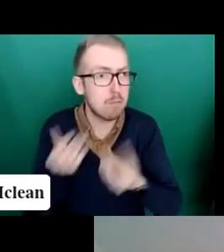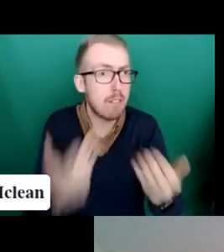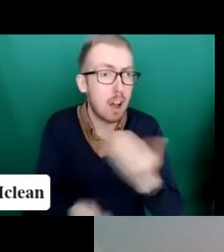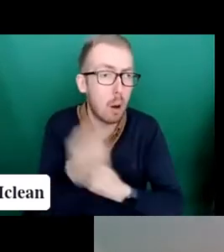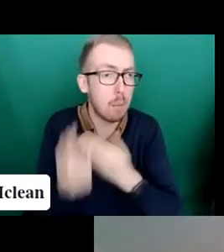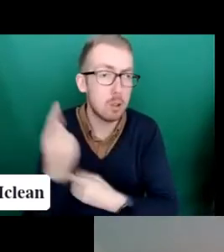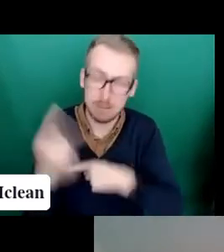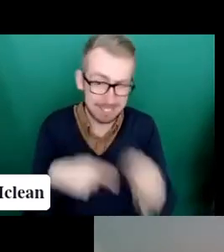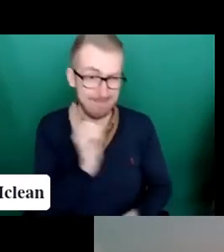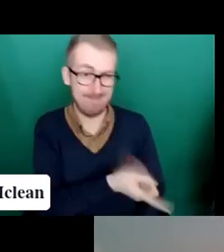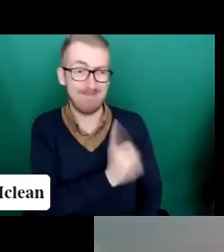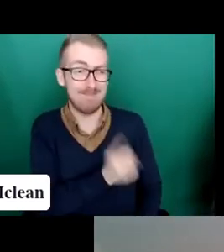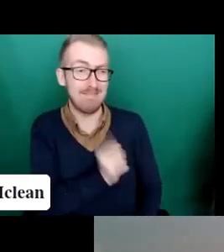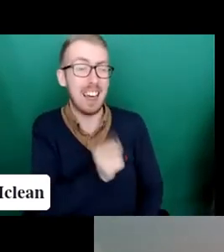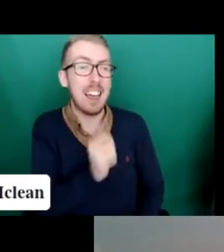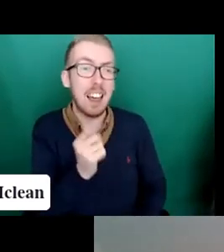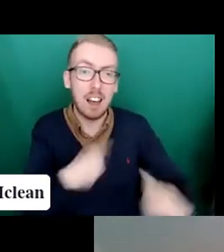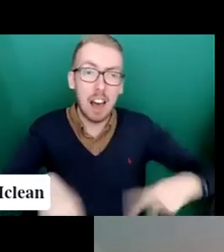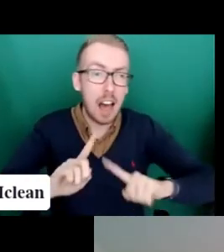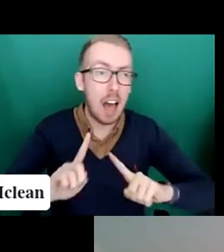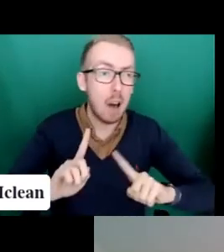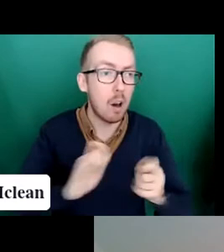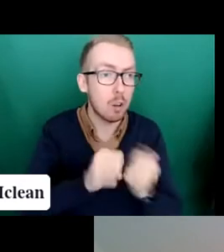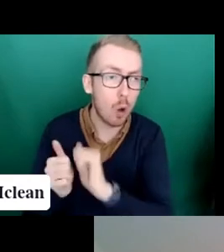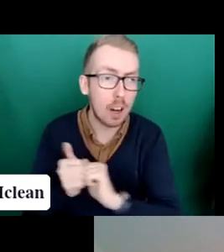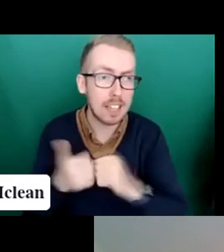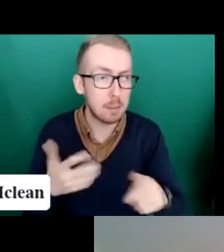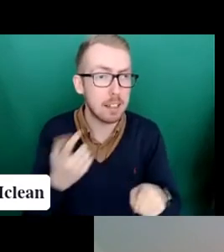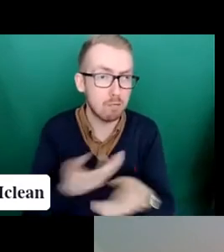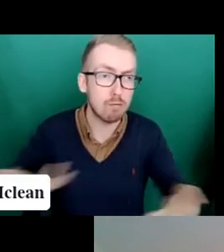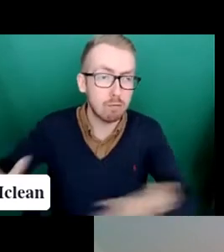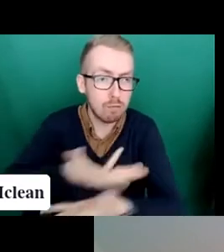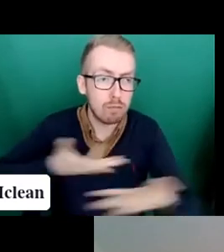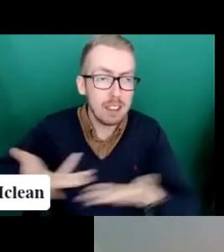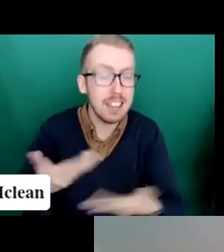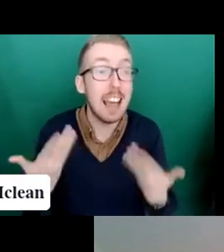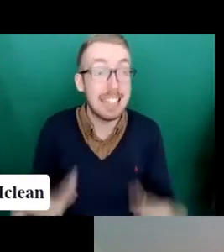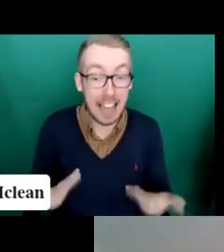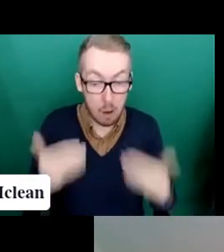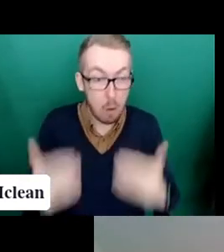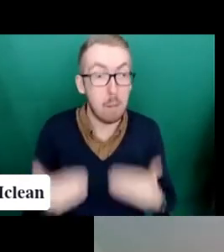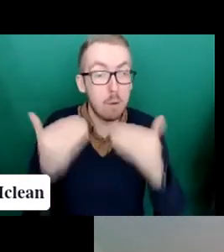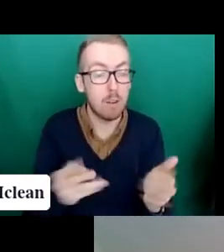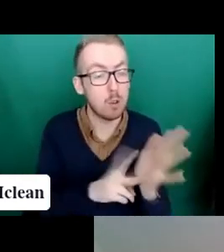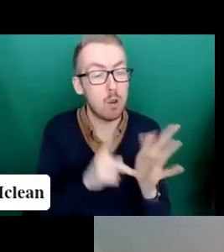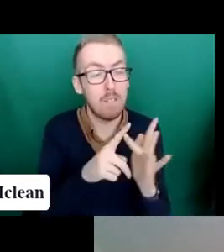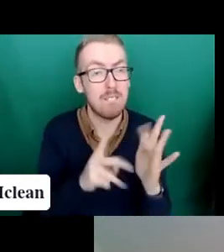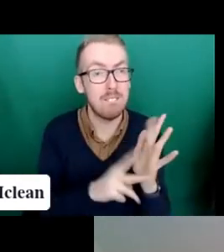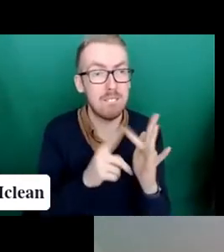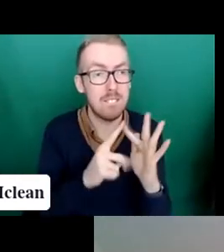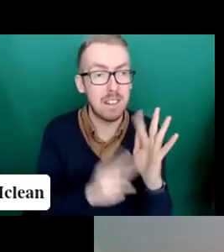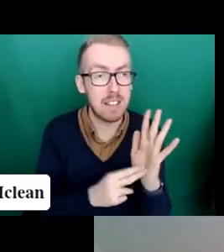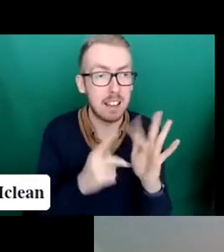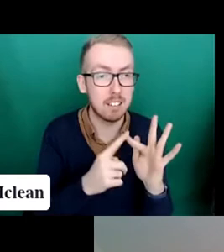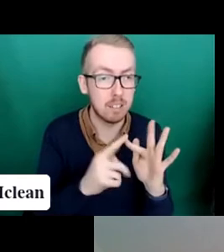that's exactly what I think all of our colleagues are talking about today. But let's move on to Vivian now. Let me